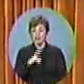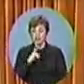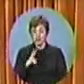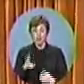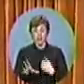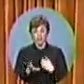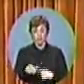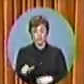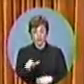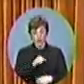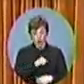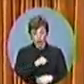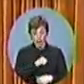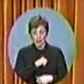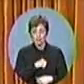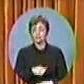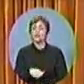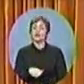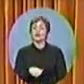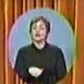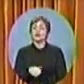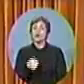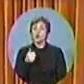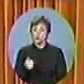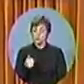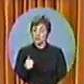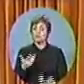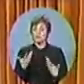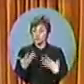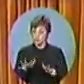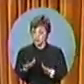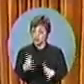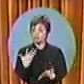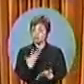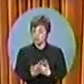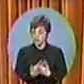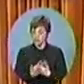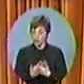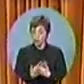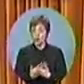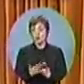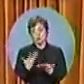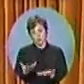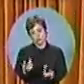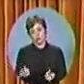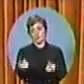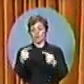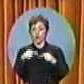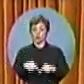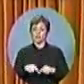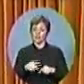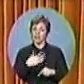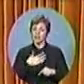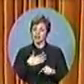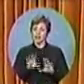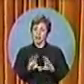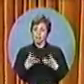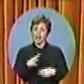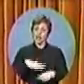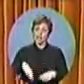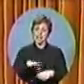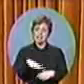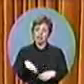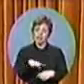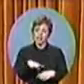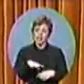has been released from prison, and is now planning to settle in my constituency of Surrey, BC. This man has admitted to